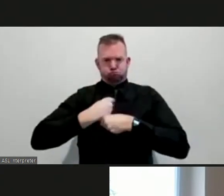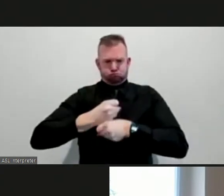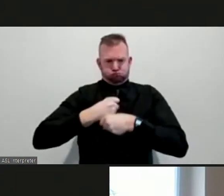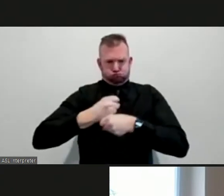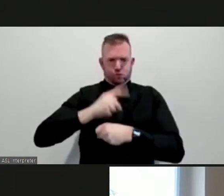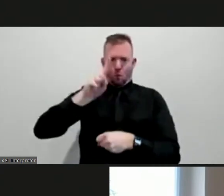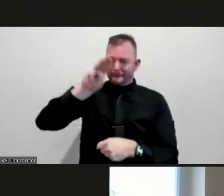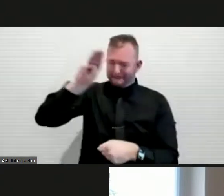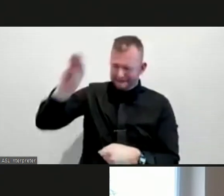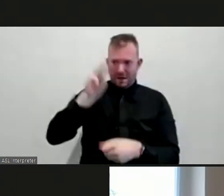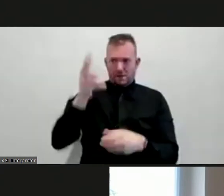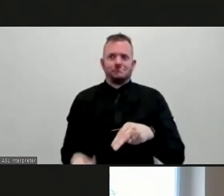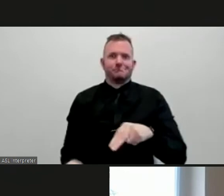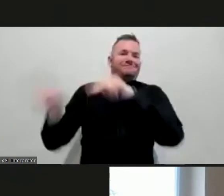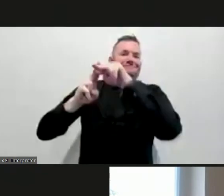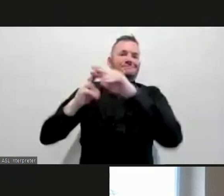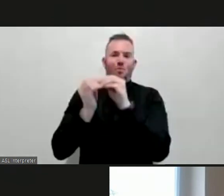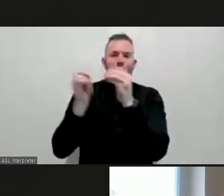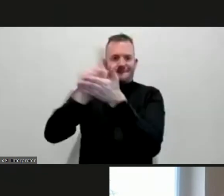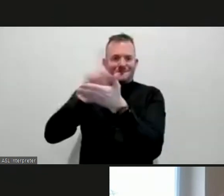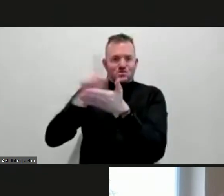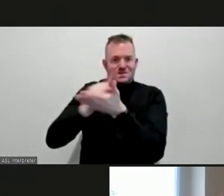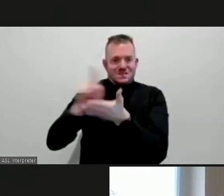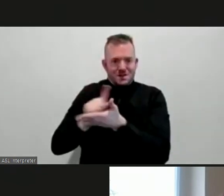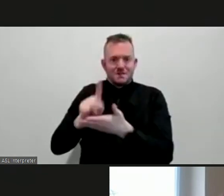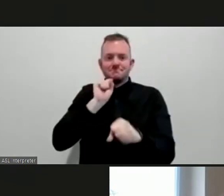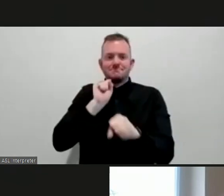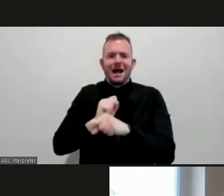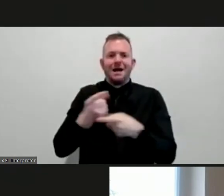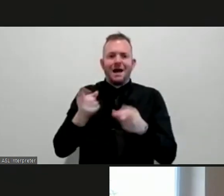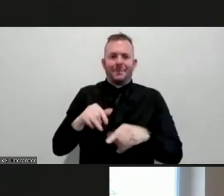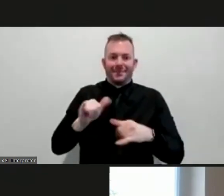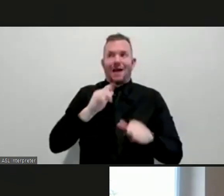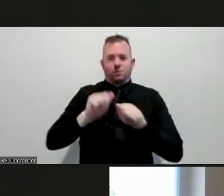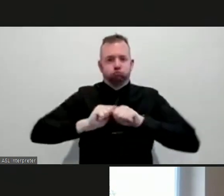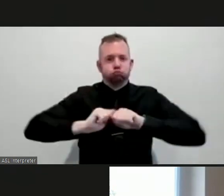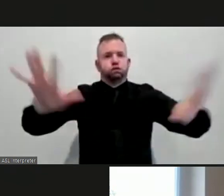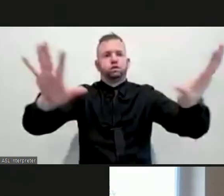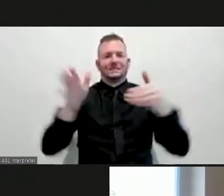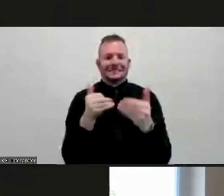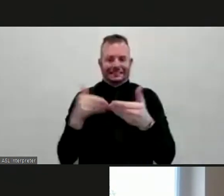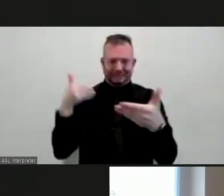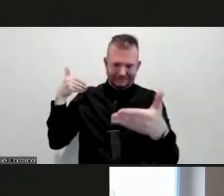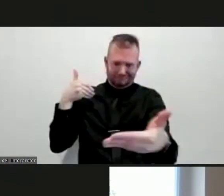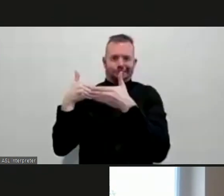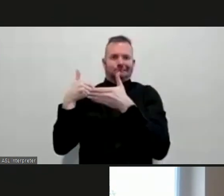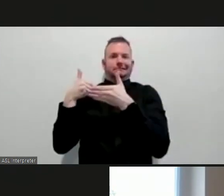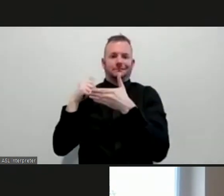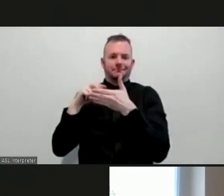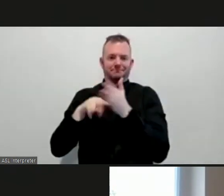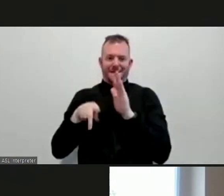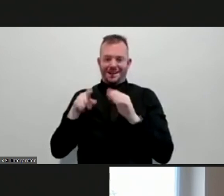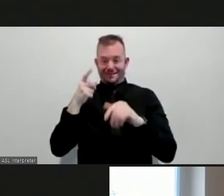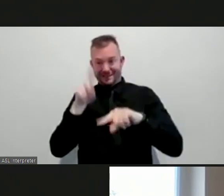Great, thank you. Chris, let's go to you. Chris Vanderveen with 9 News again. Quick question on the variant